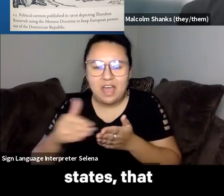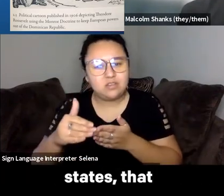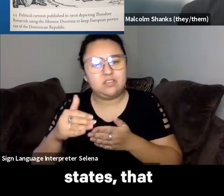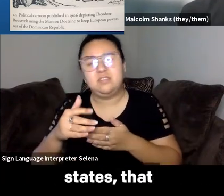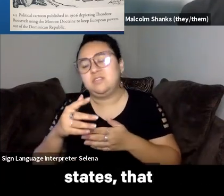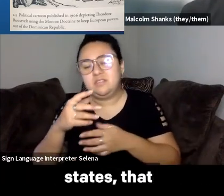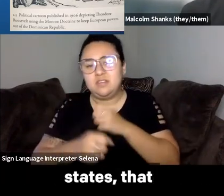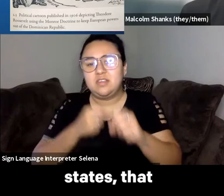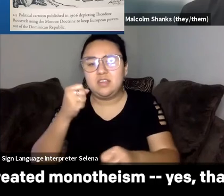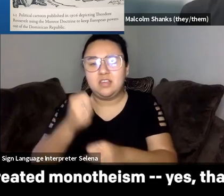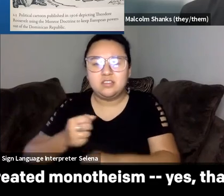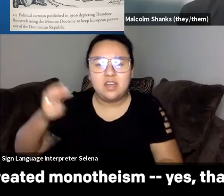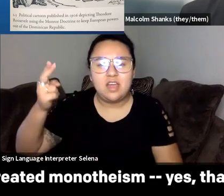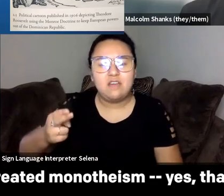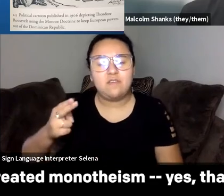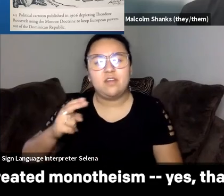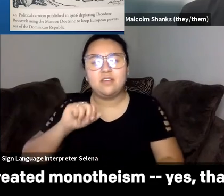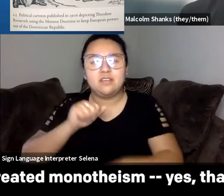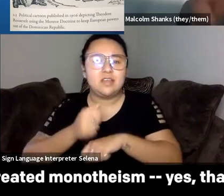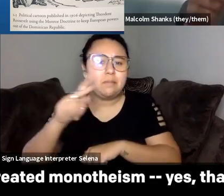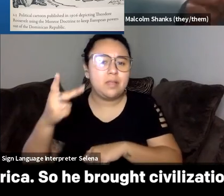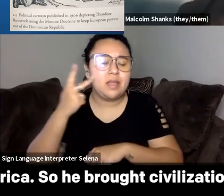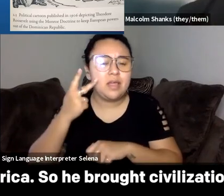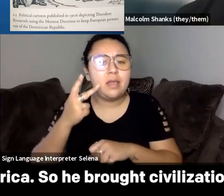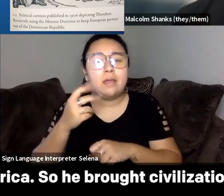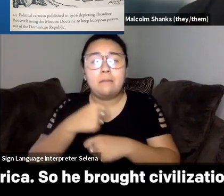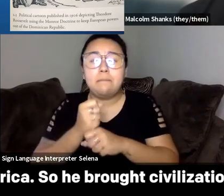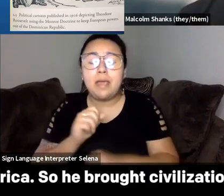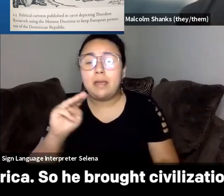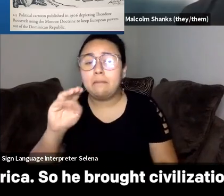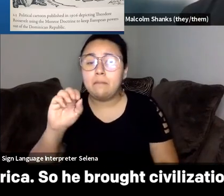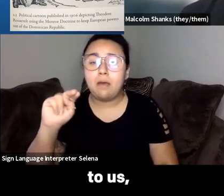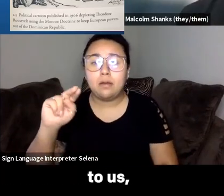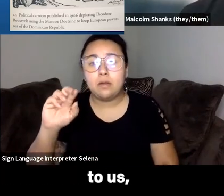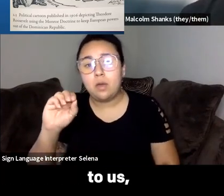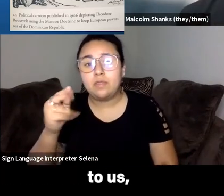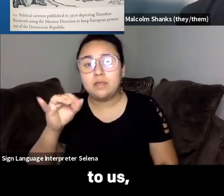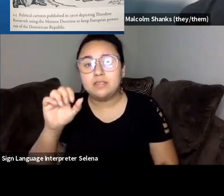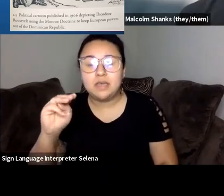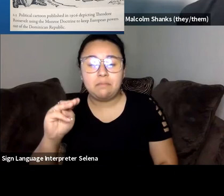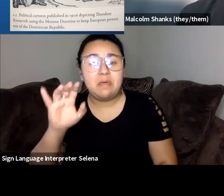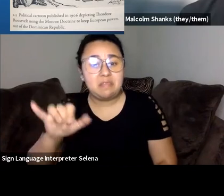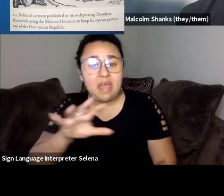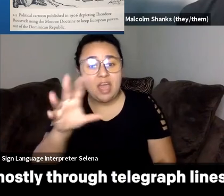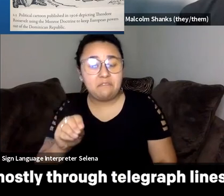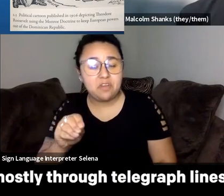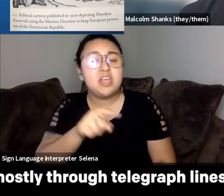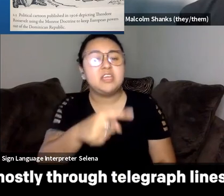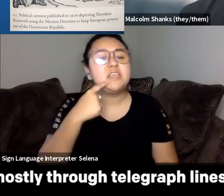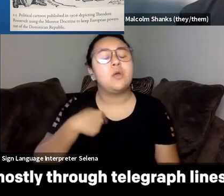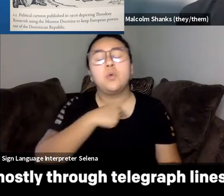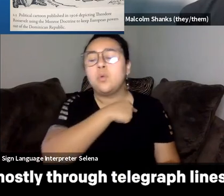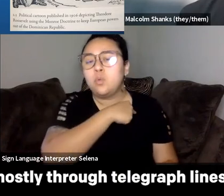states that created monotheism. Yes, that Africa. So he brought civilization to us, mostly